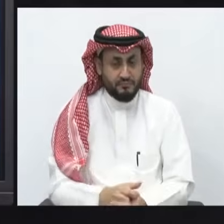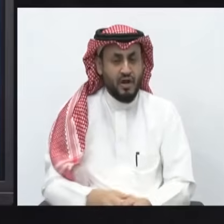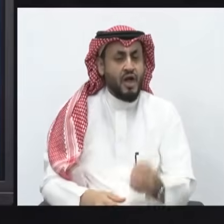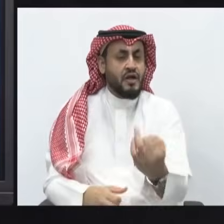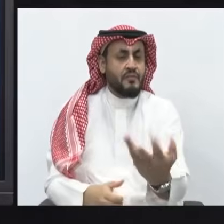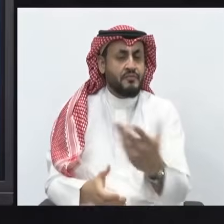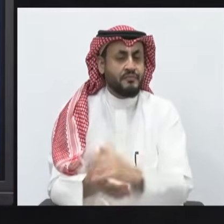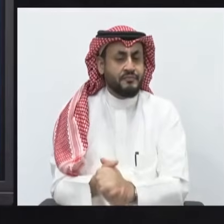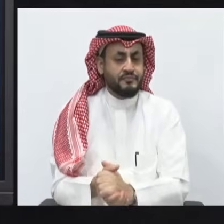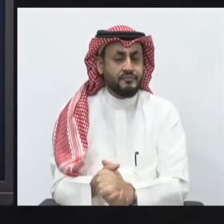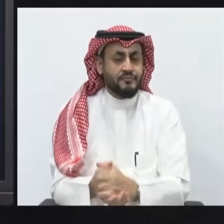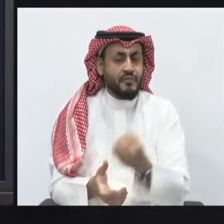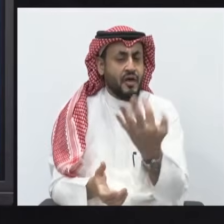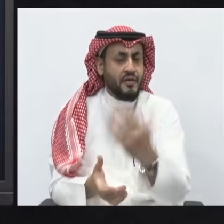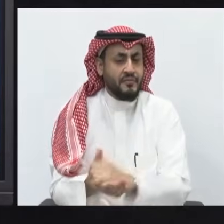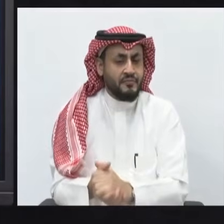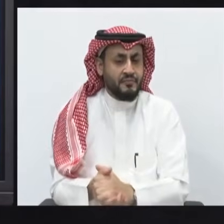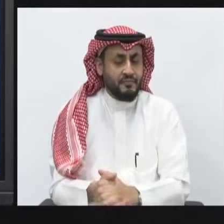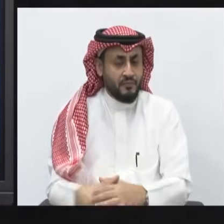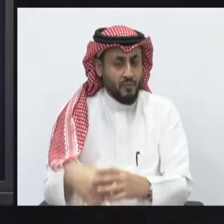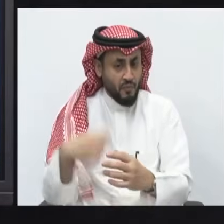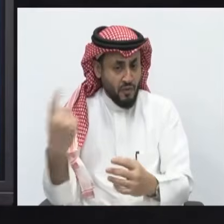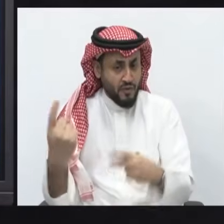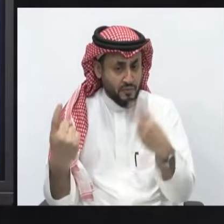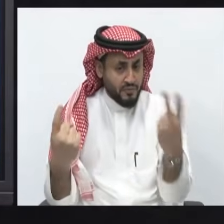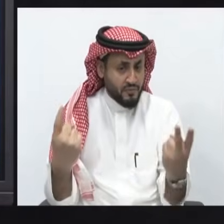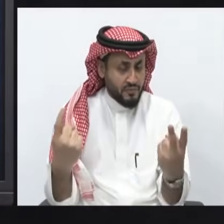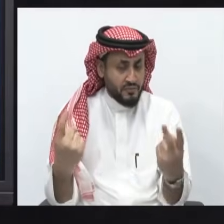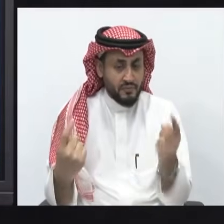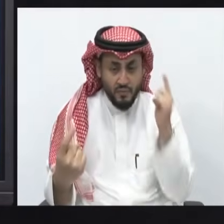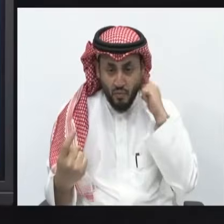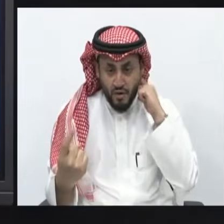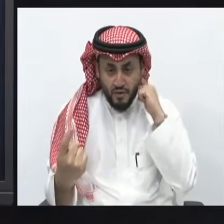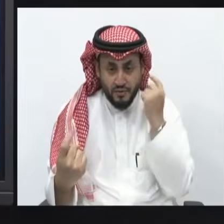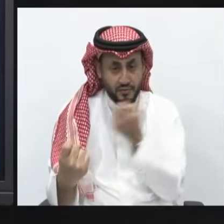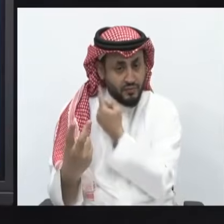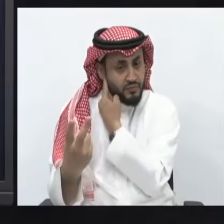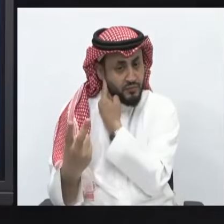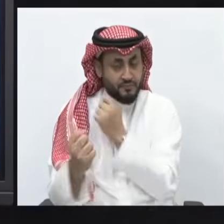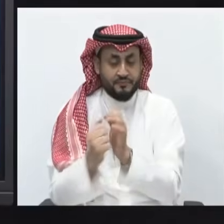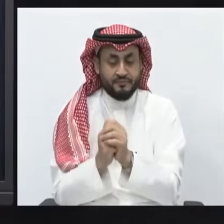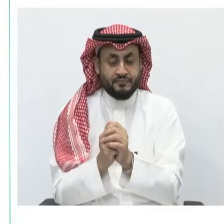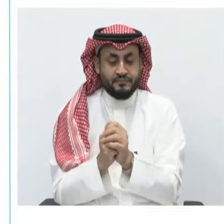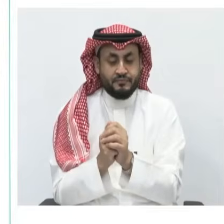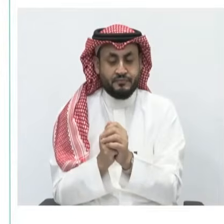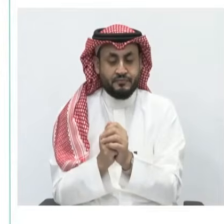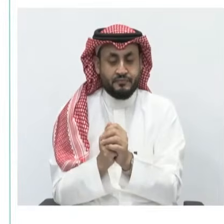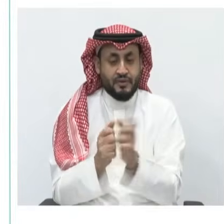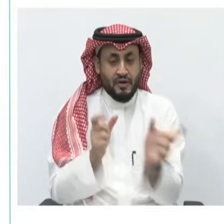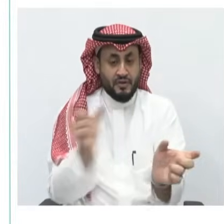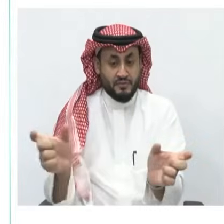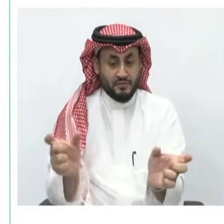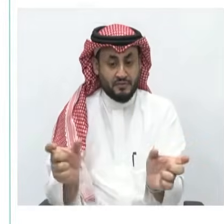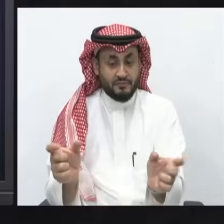Excellent. Ears. How many do we have? 1, 2. Excellent. So I will